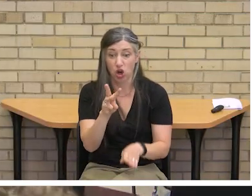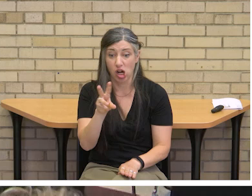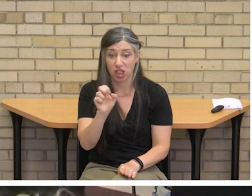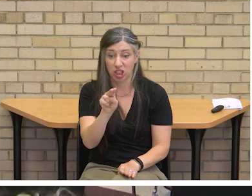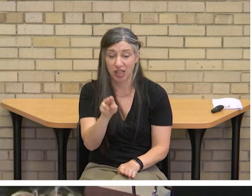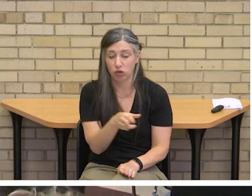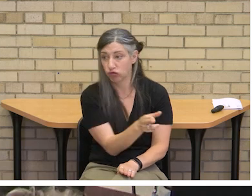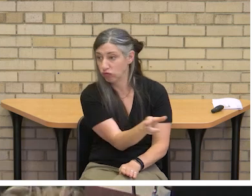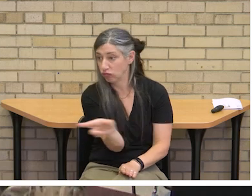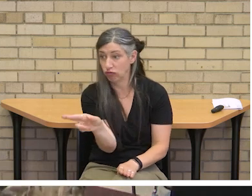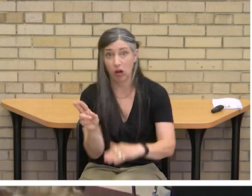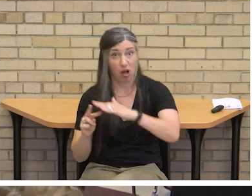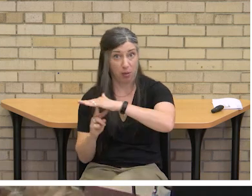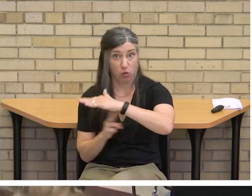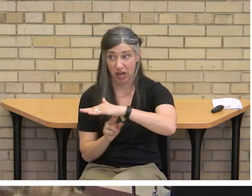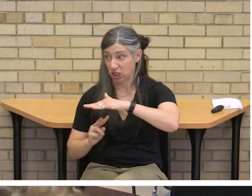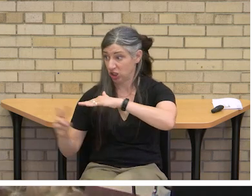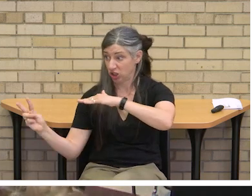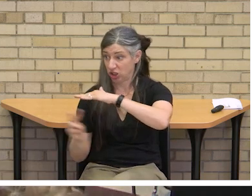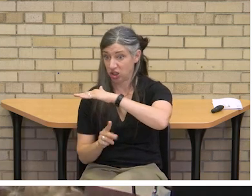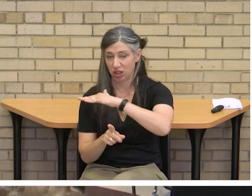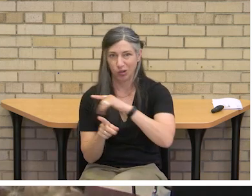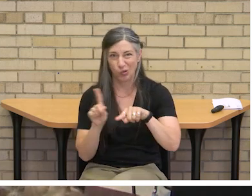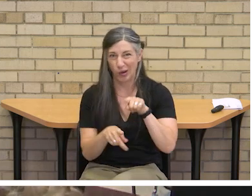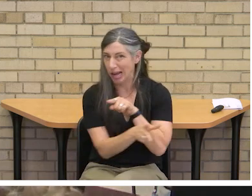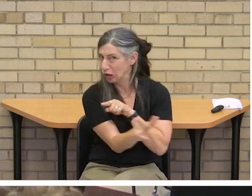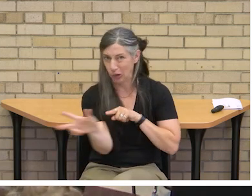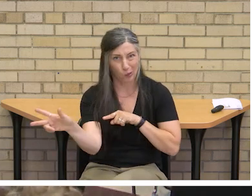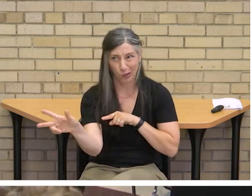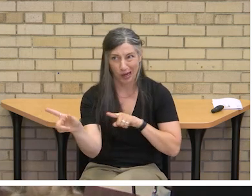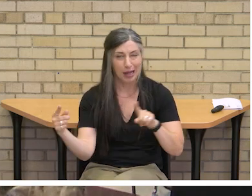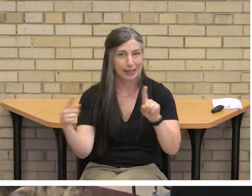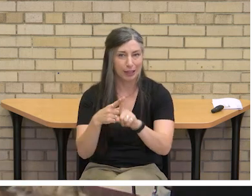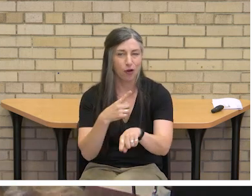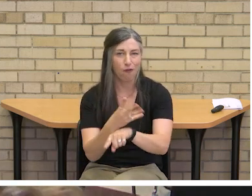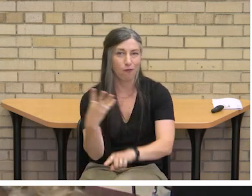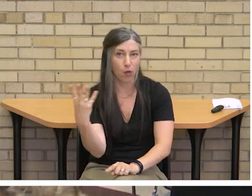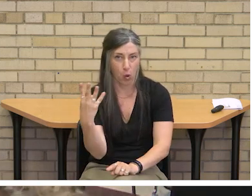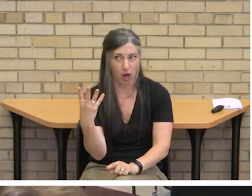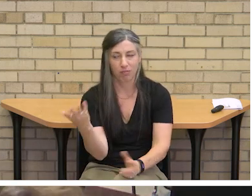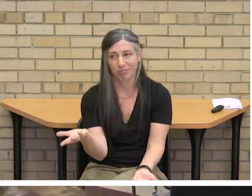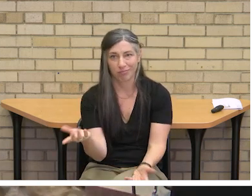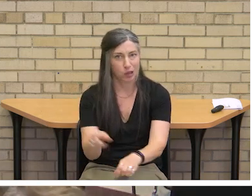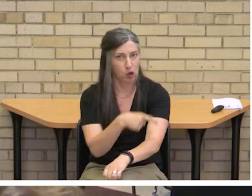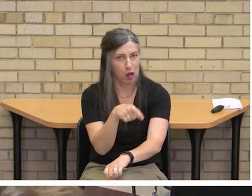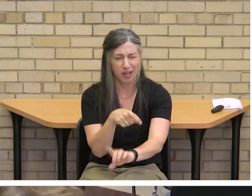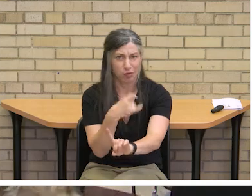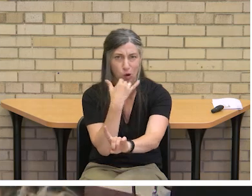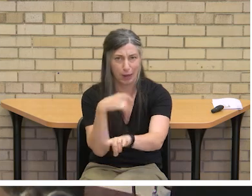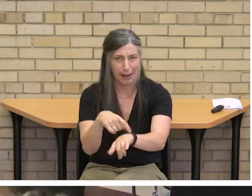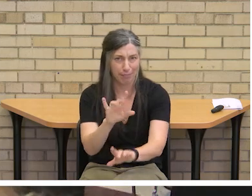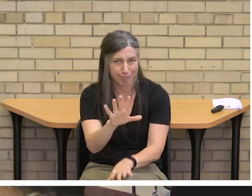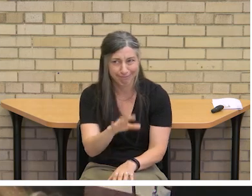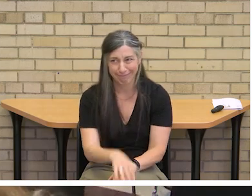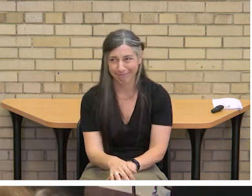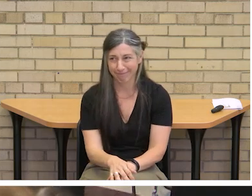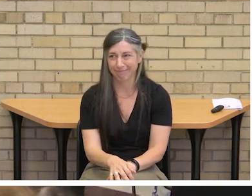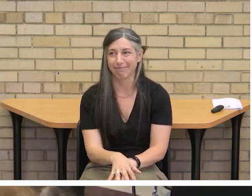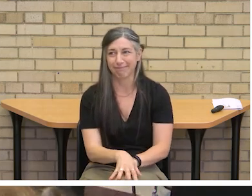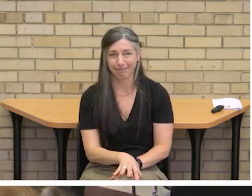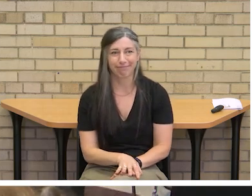bridge, it says no turn on red up to 4. Right. Okay. Okay. That's